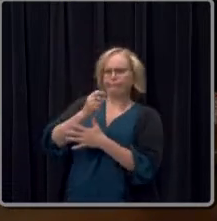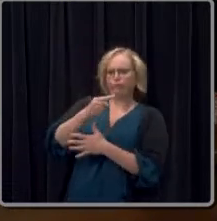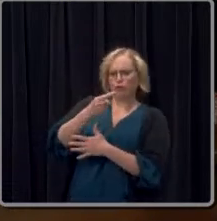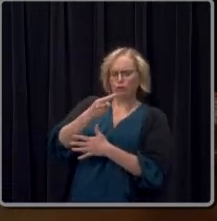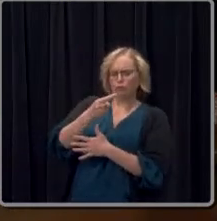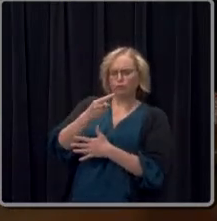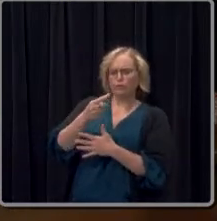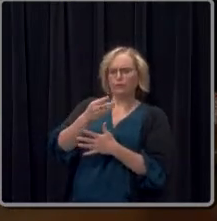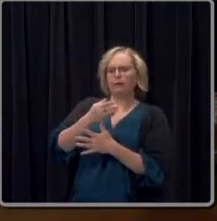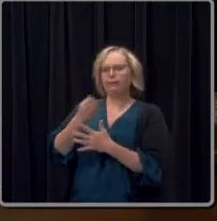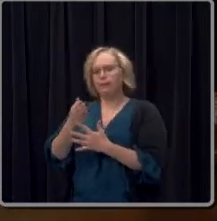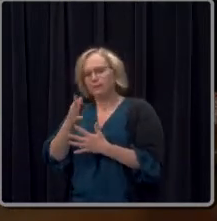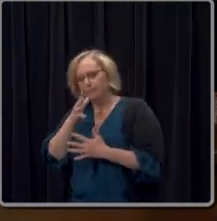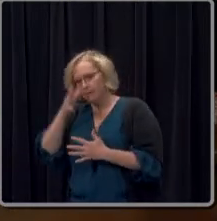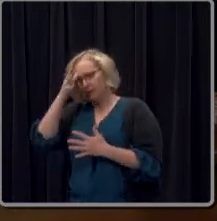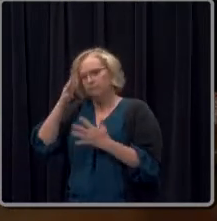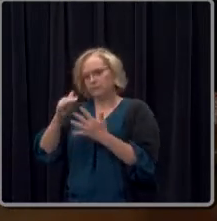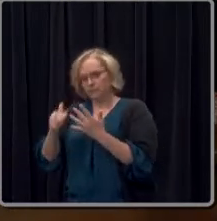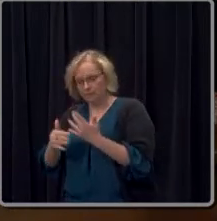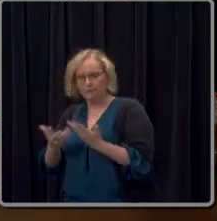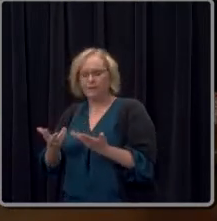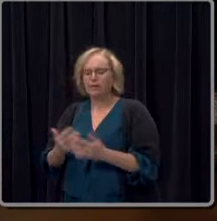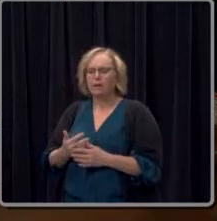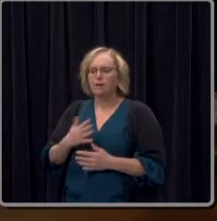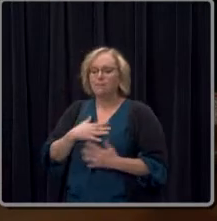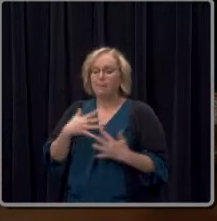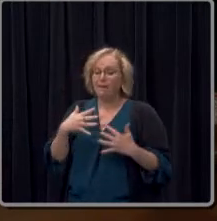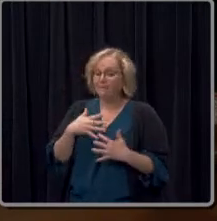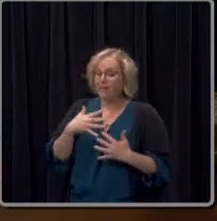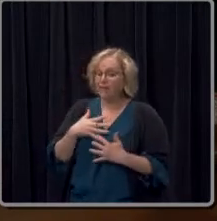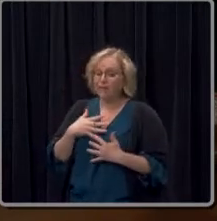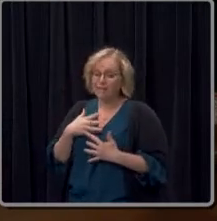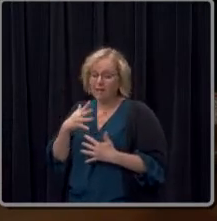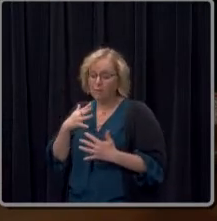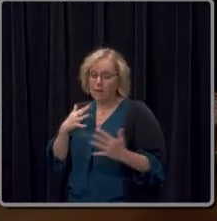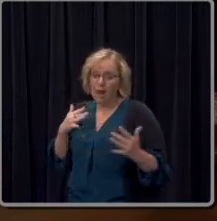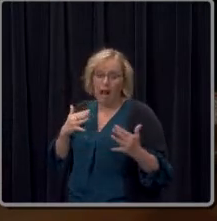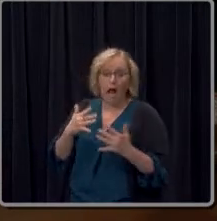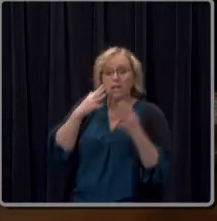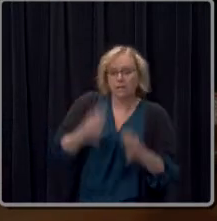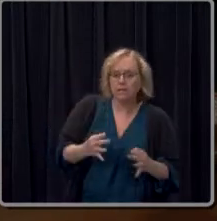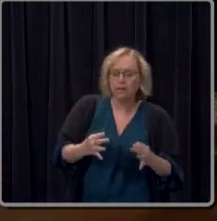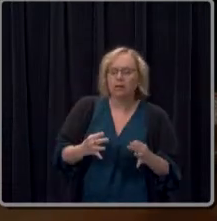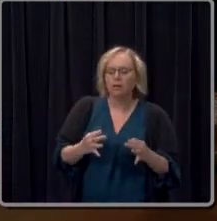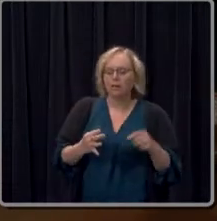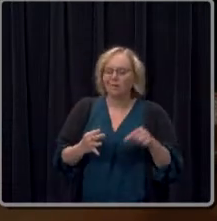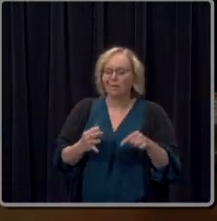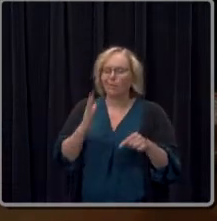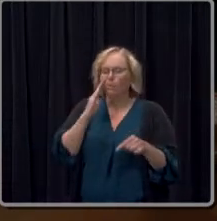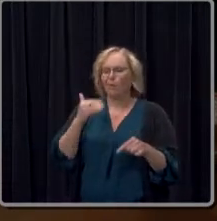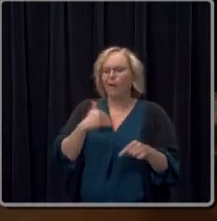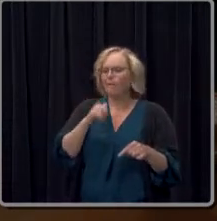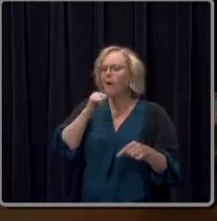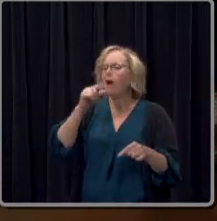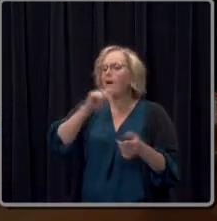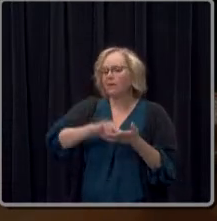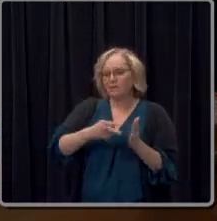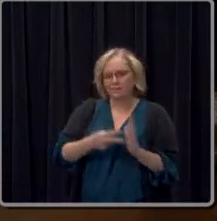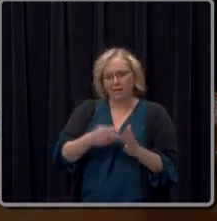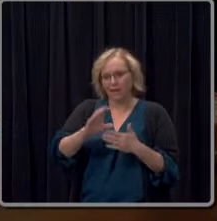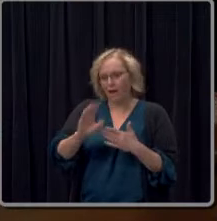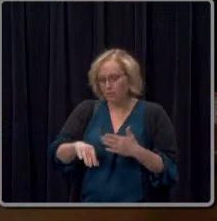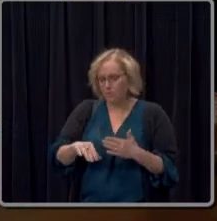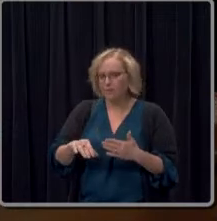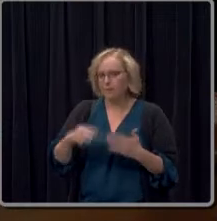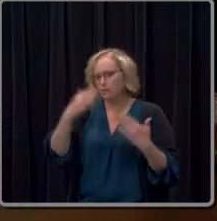my fear was we were running to a decision that could have unintended consequences that we weren't aware of. But